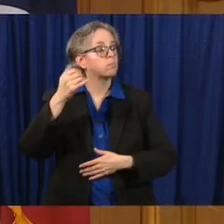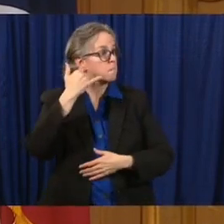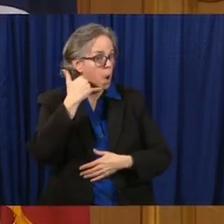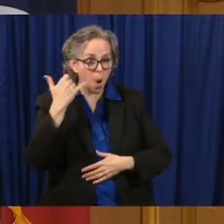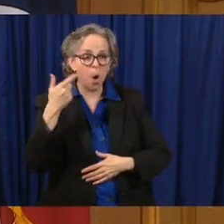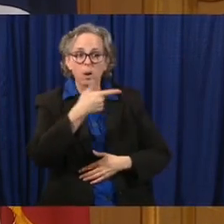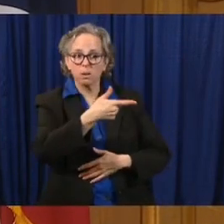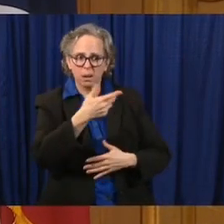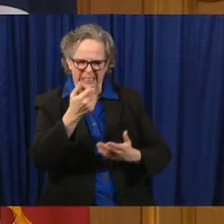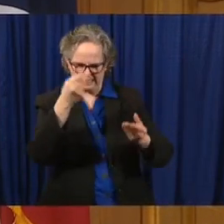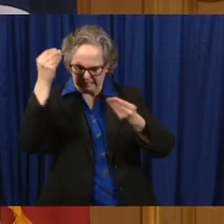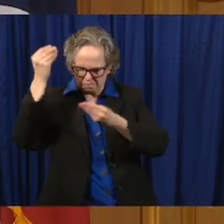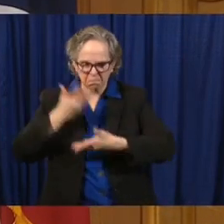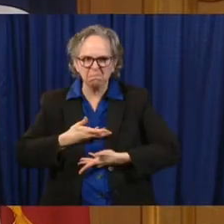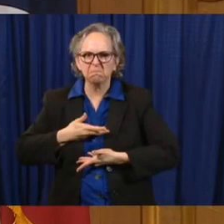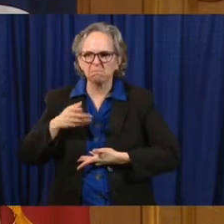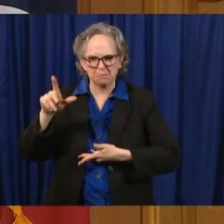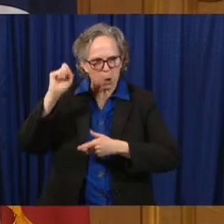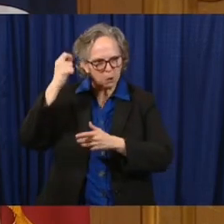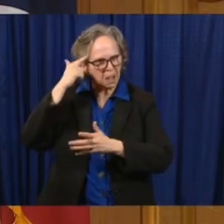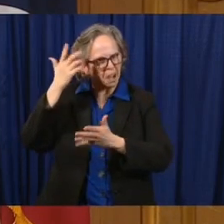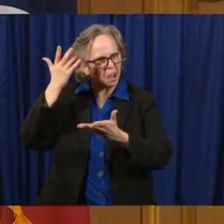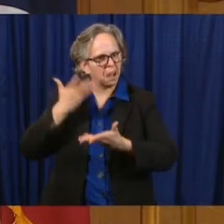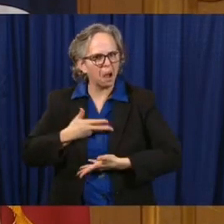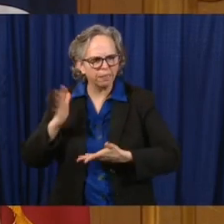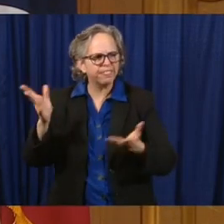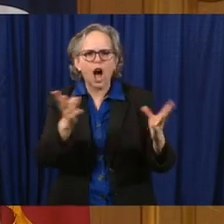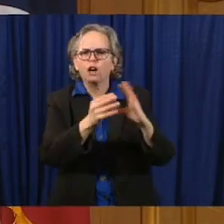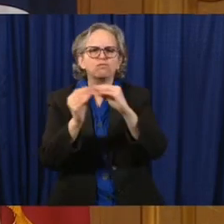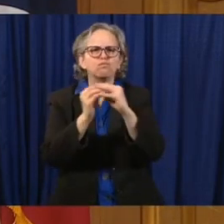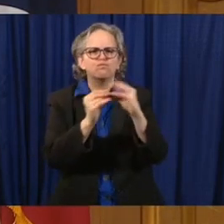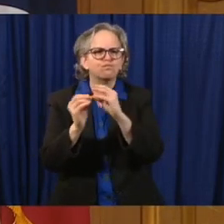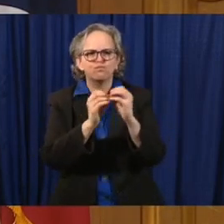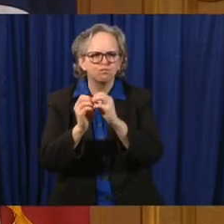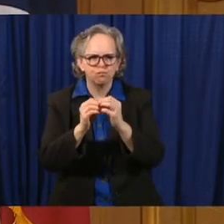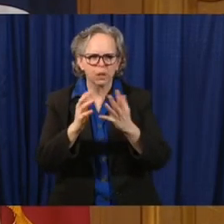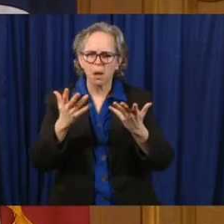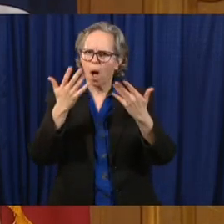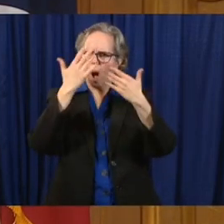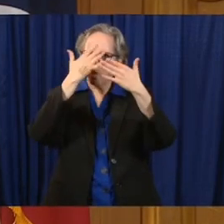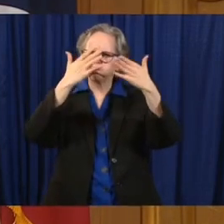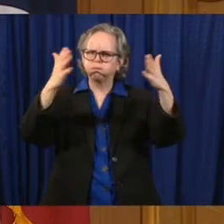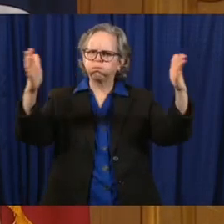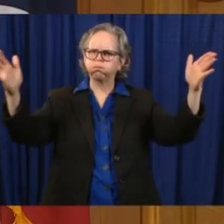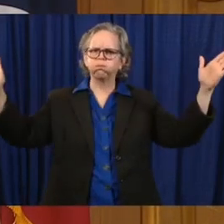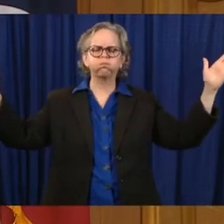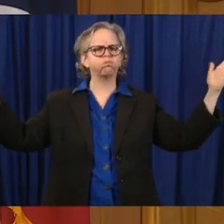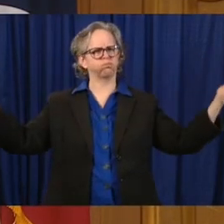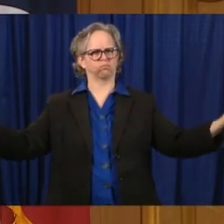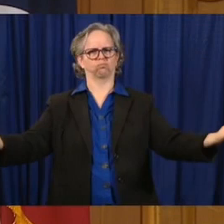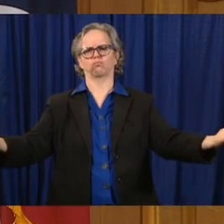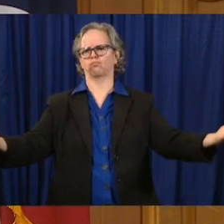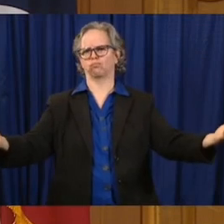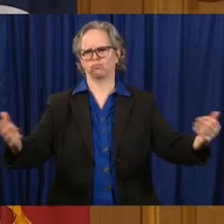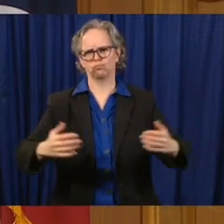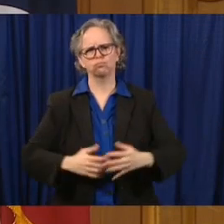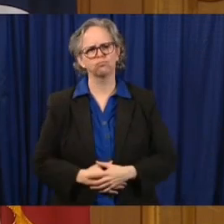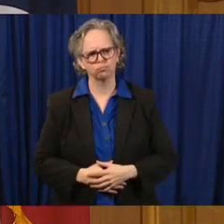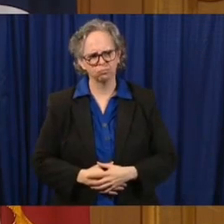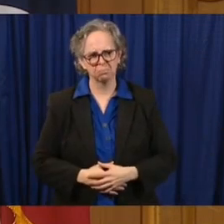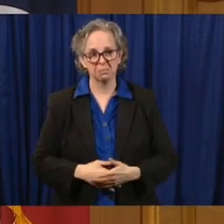phone with some businessmen and women from Western Ohio several days ago to get that input. The Senator had asked